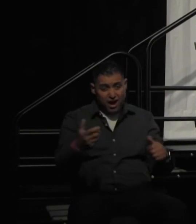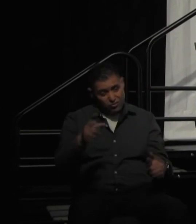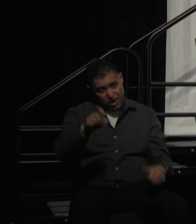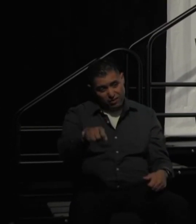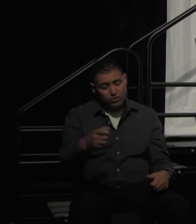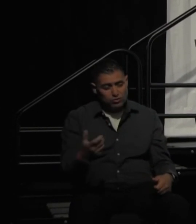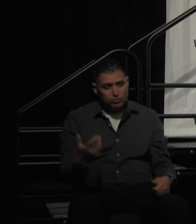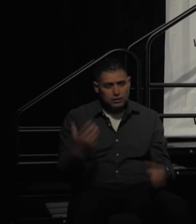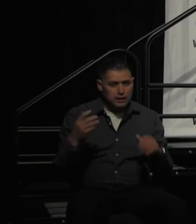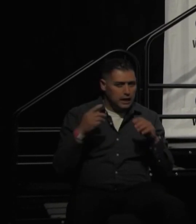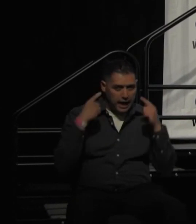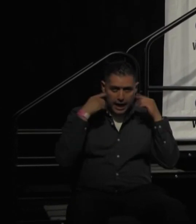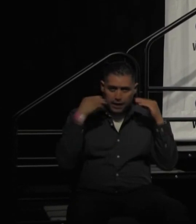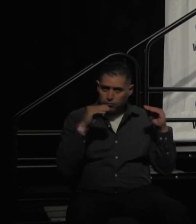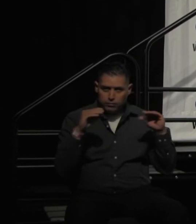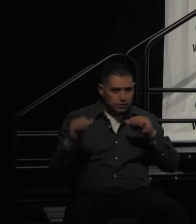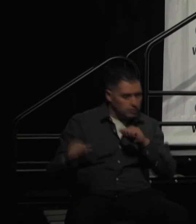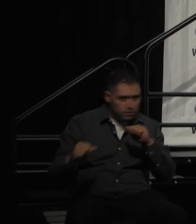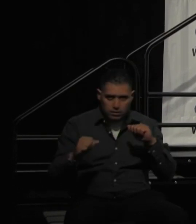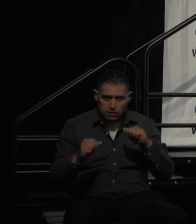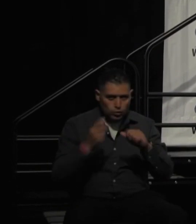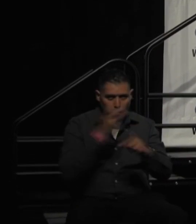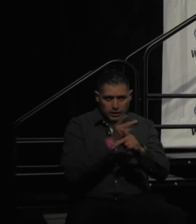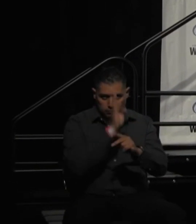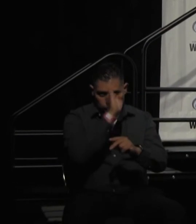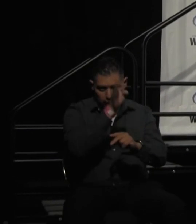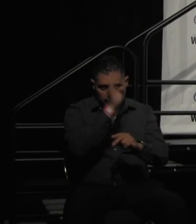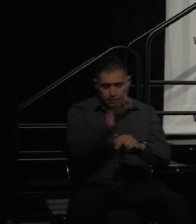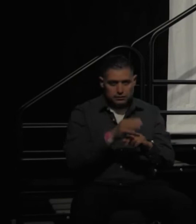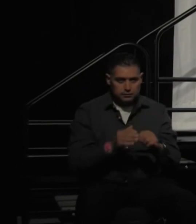keep your head moving, don't be on center.